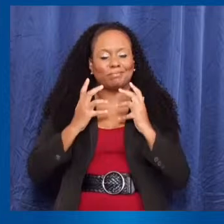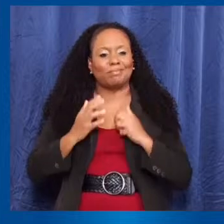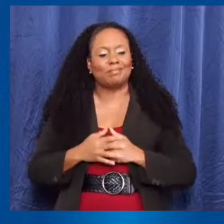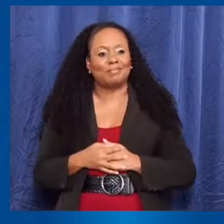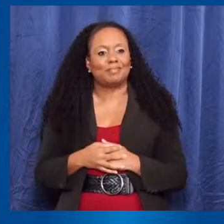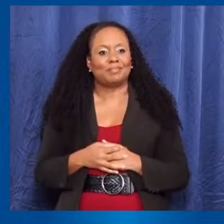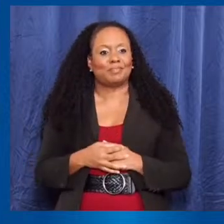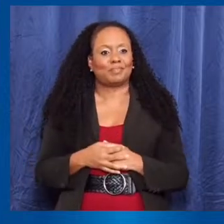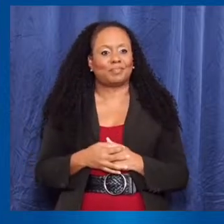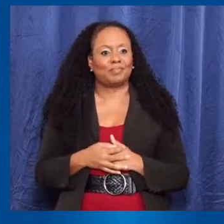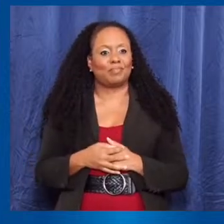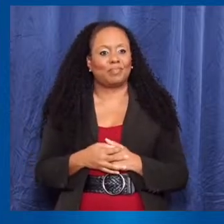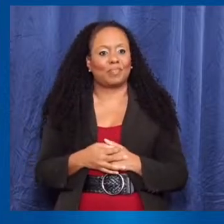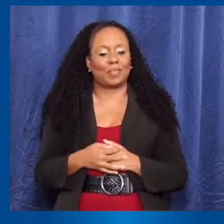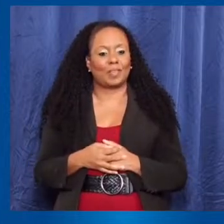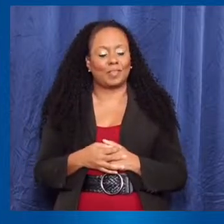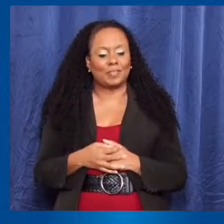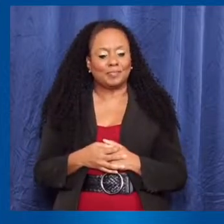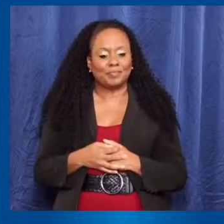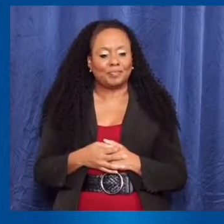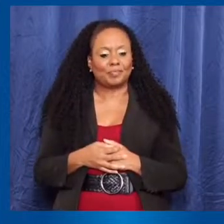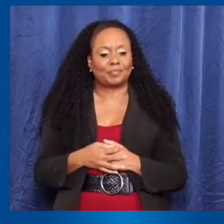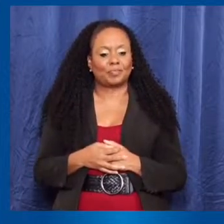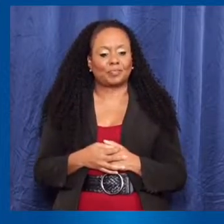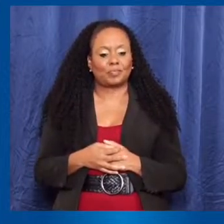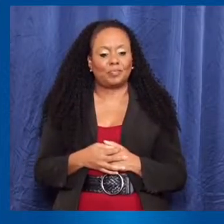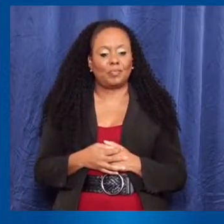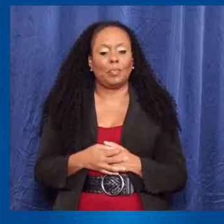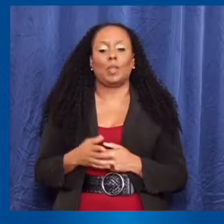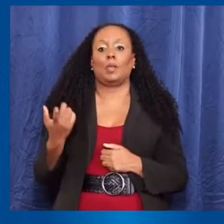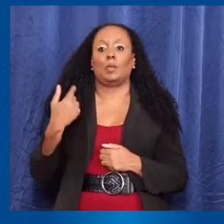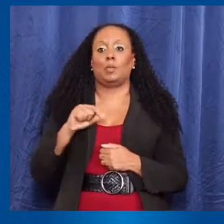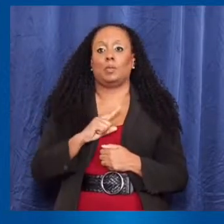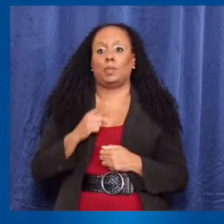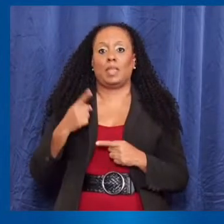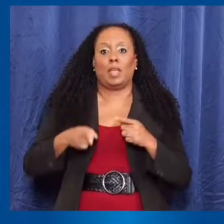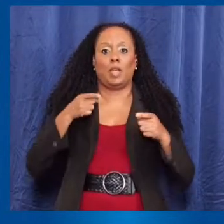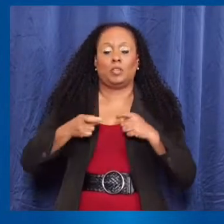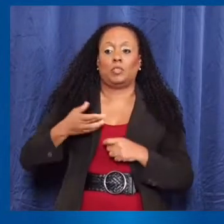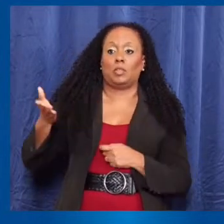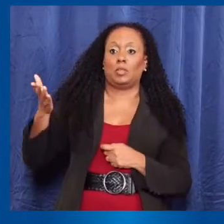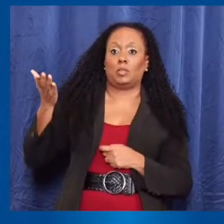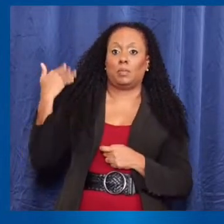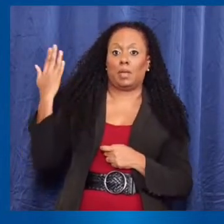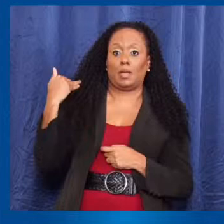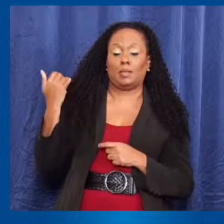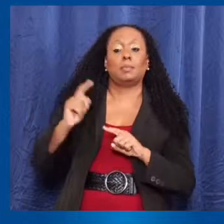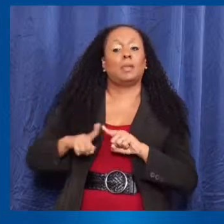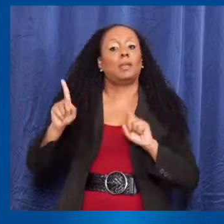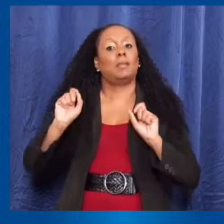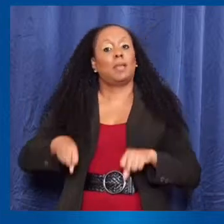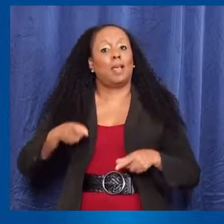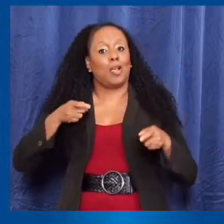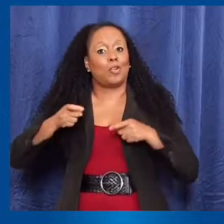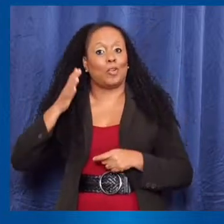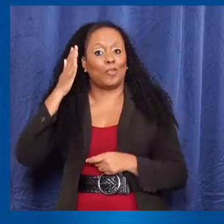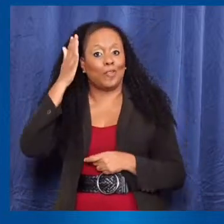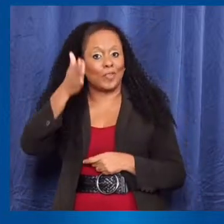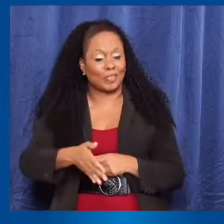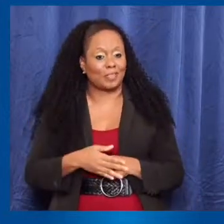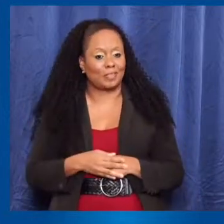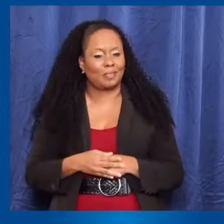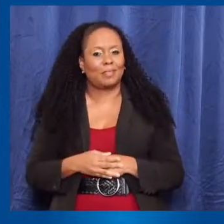that while we have no control of what happened in the past, we can control the future. And we choose to control the